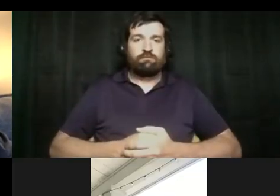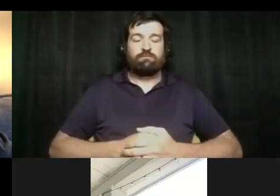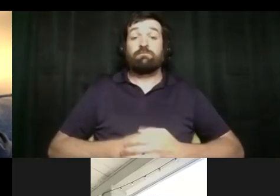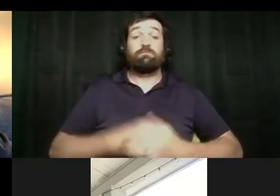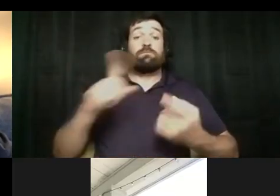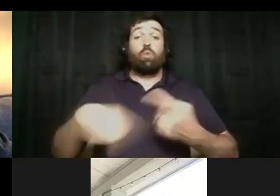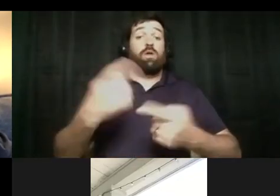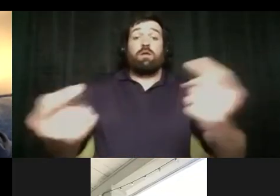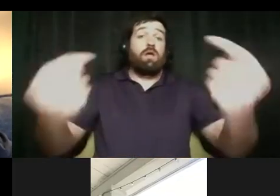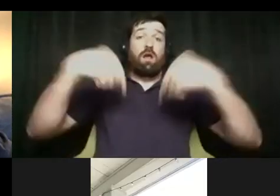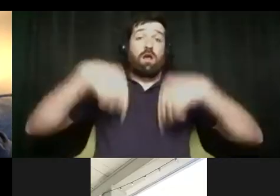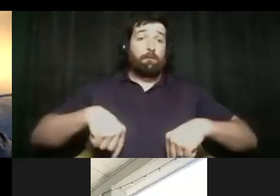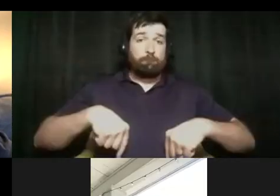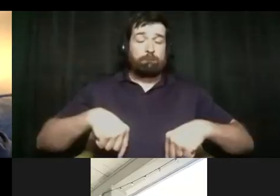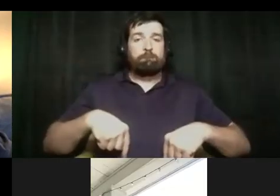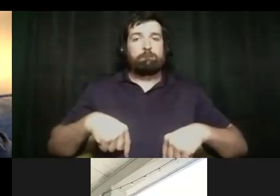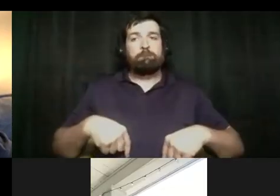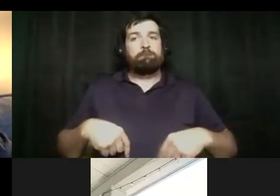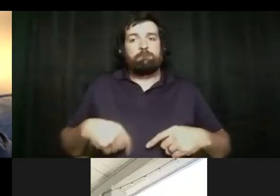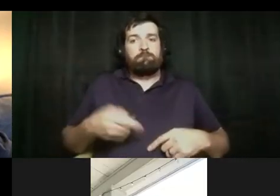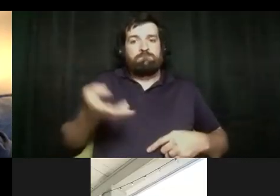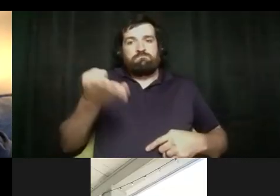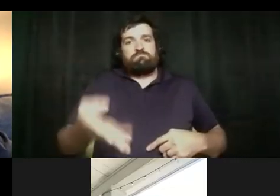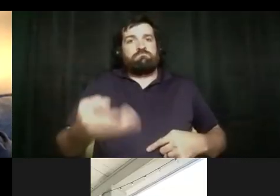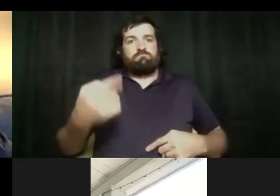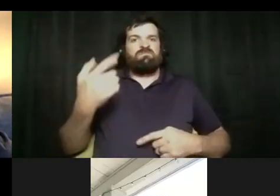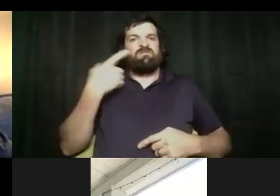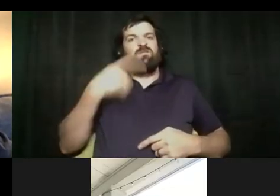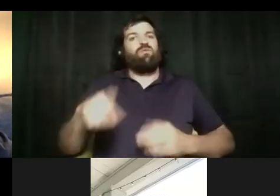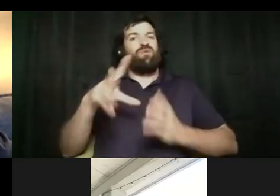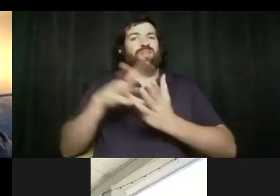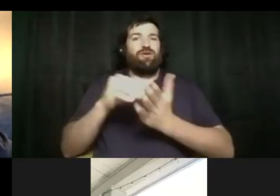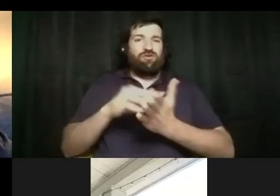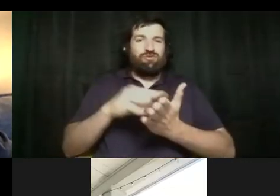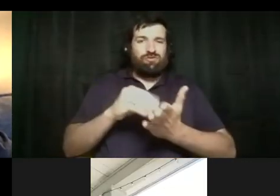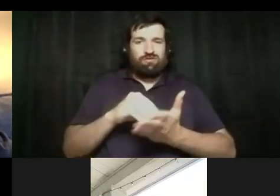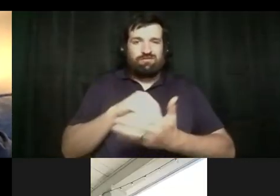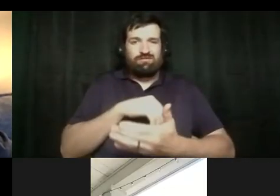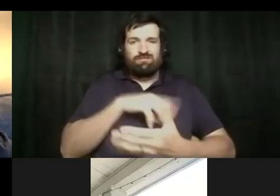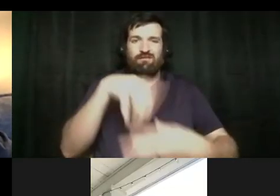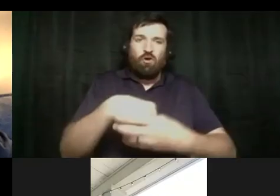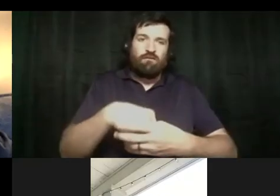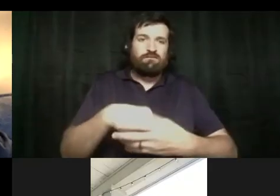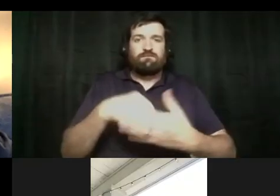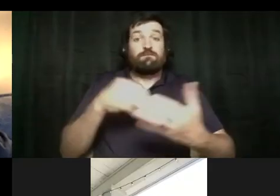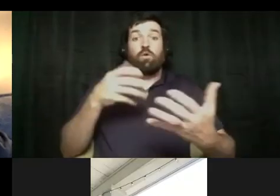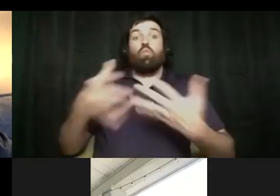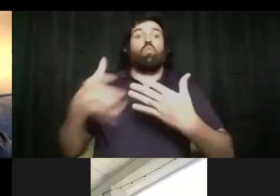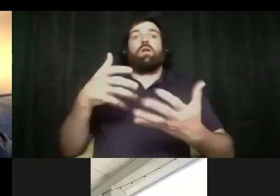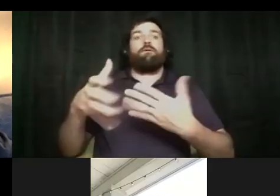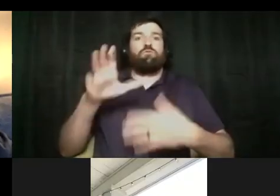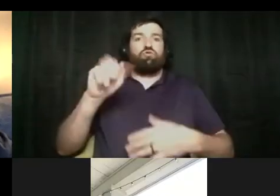come, you are there essentially as a learner to be involved in whatever particular